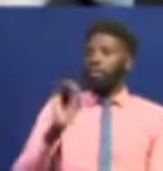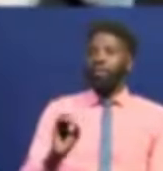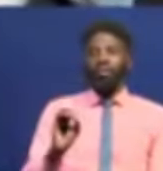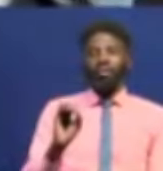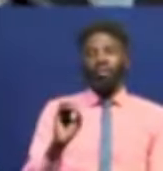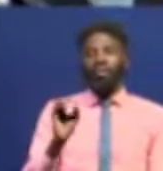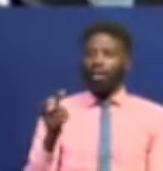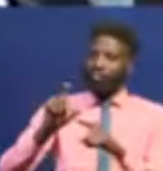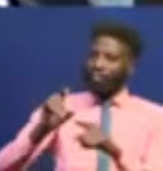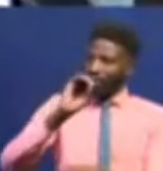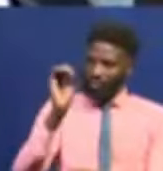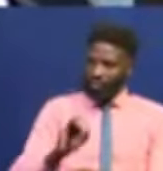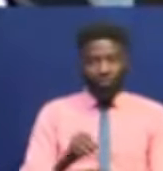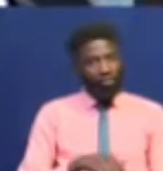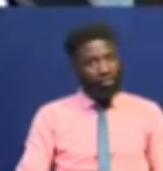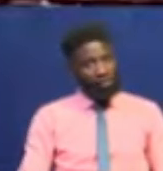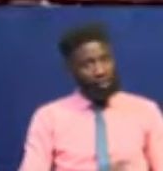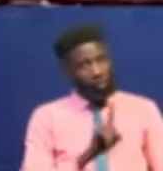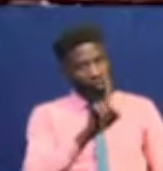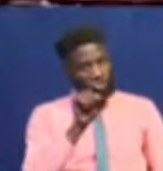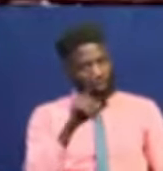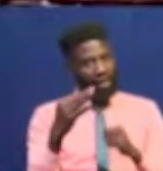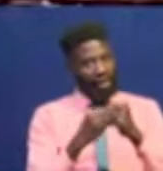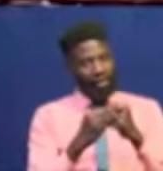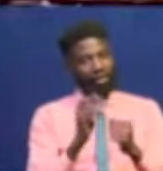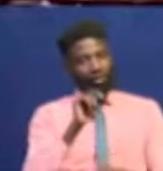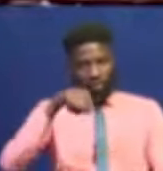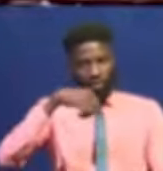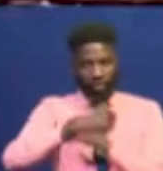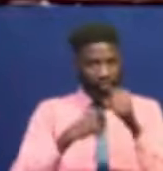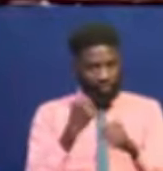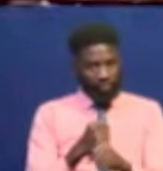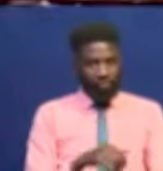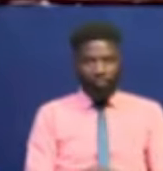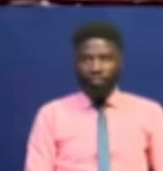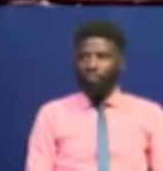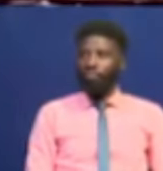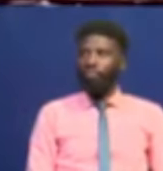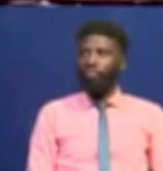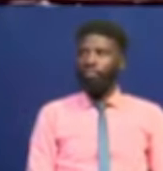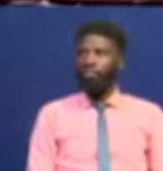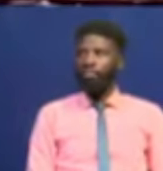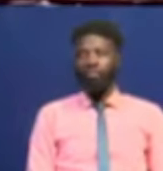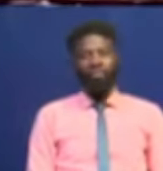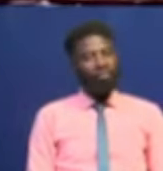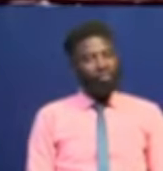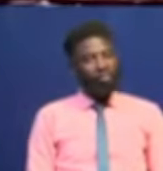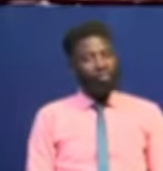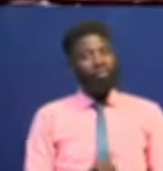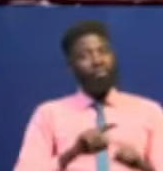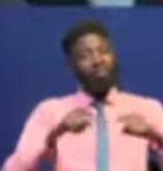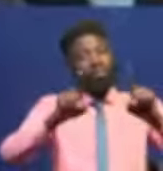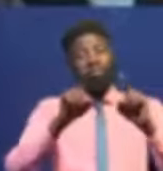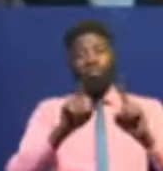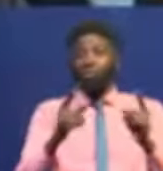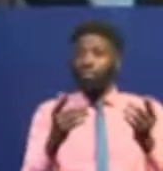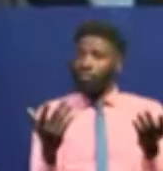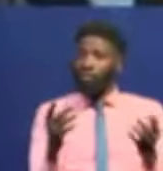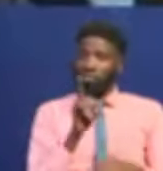Yeah. Interest principal comes to 1.8 trillion this year. So, my good friends, and yet you want to tell